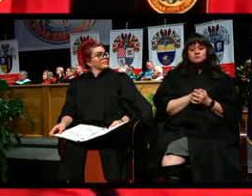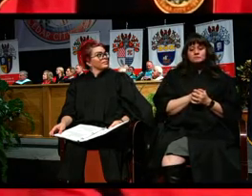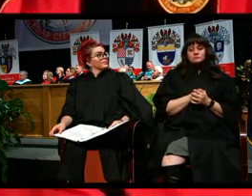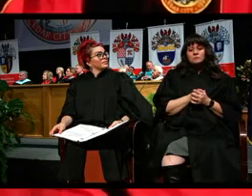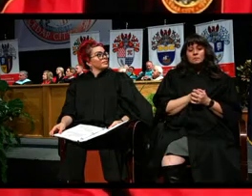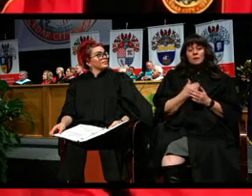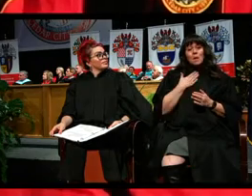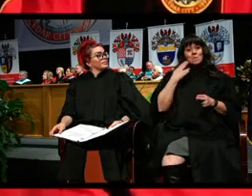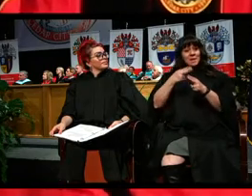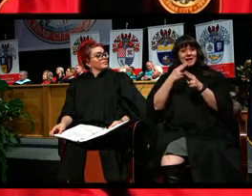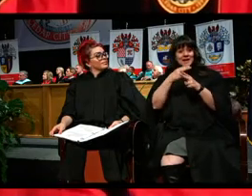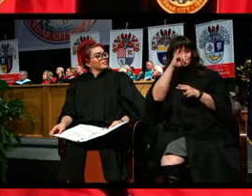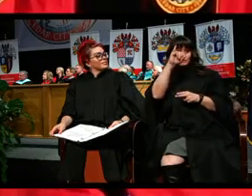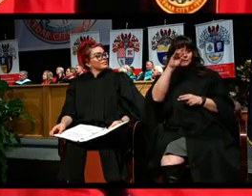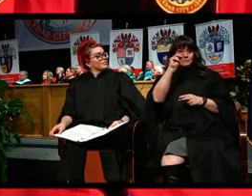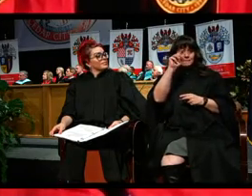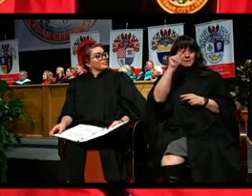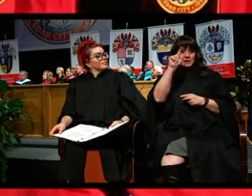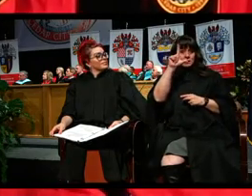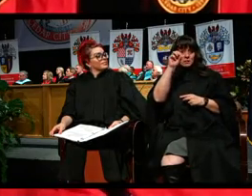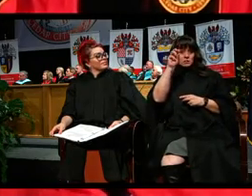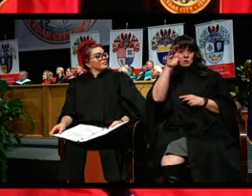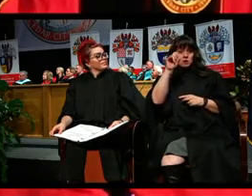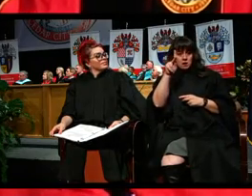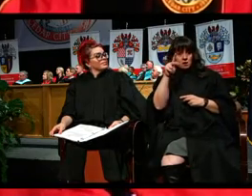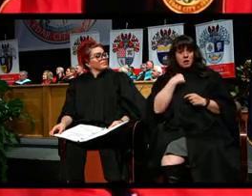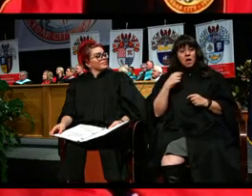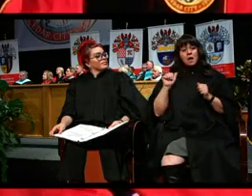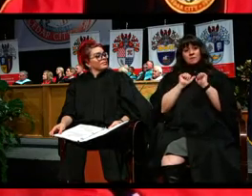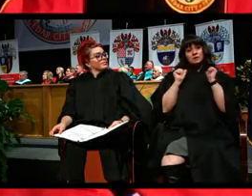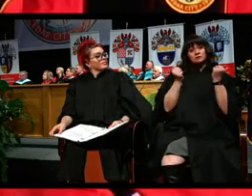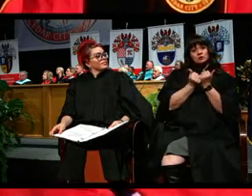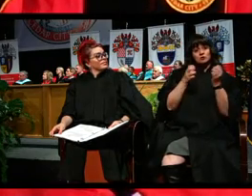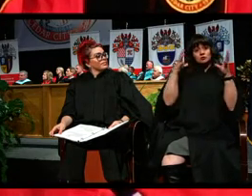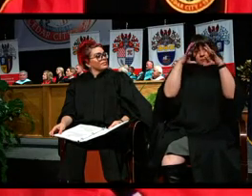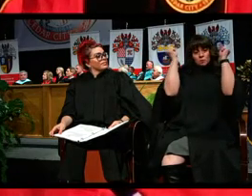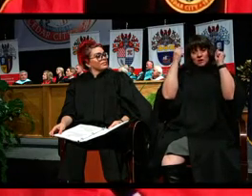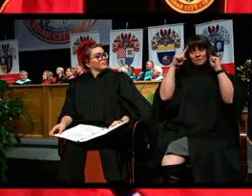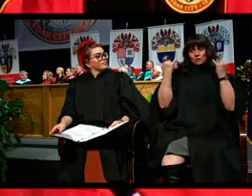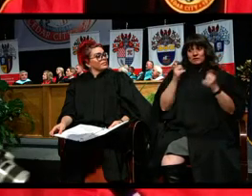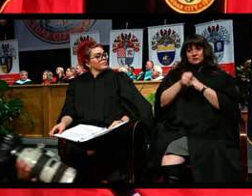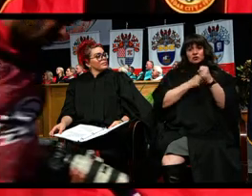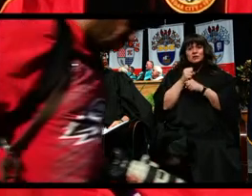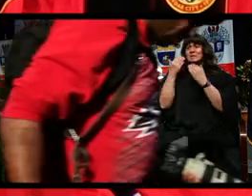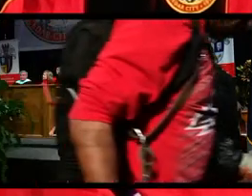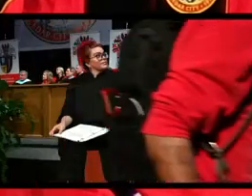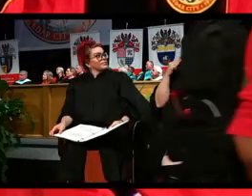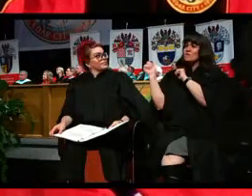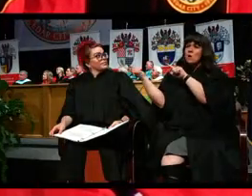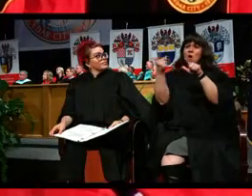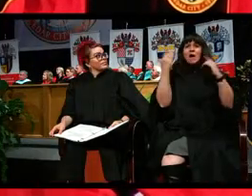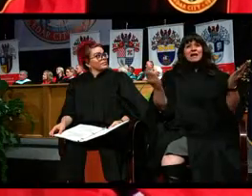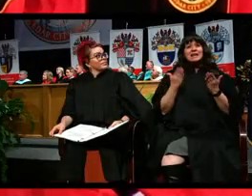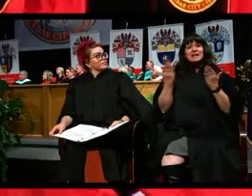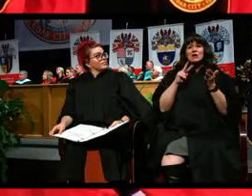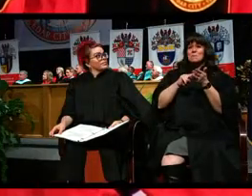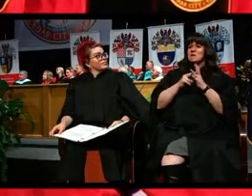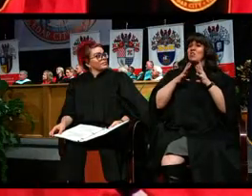Hi, my name is Jayson Matlock, and I'm a Staff Association President for this year. Thank you for all of you being here today. It really means a